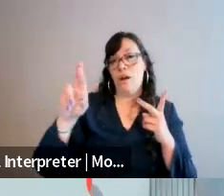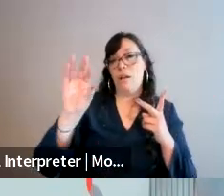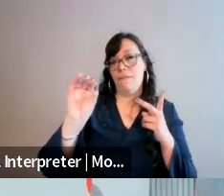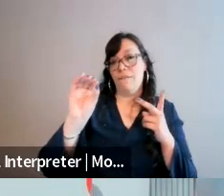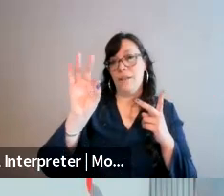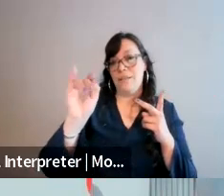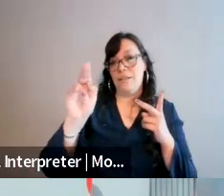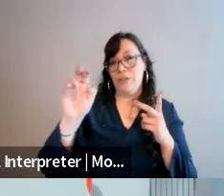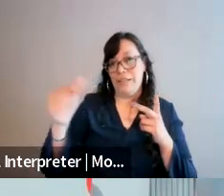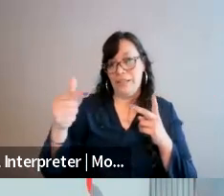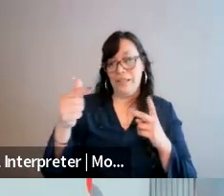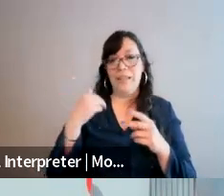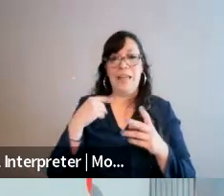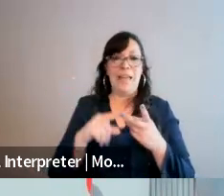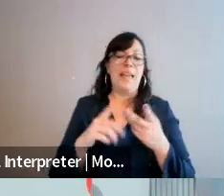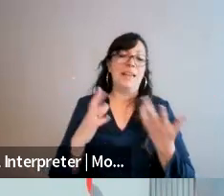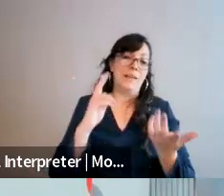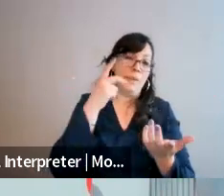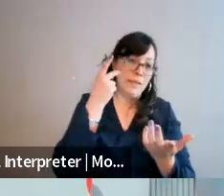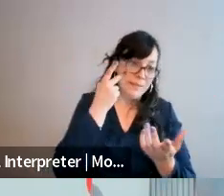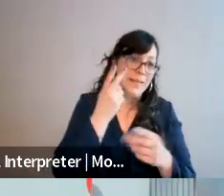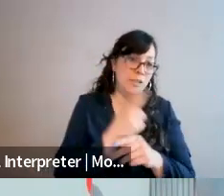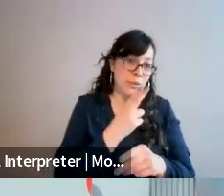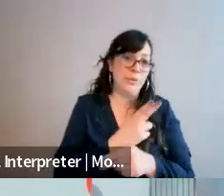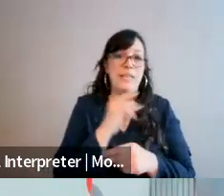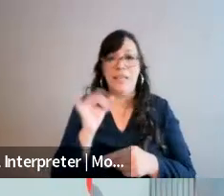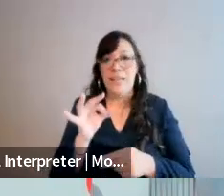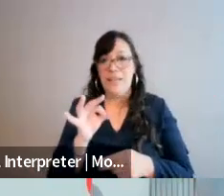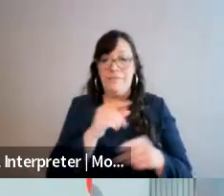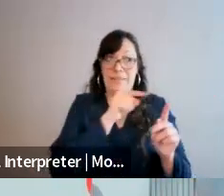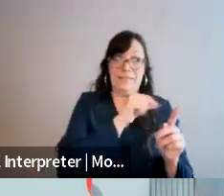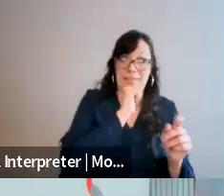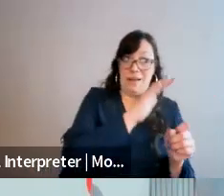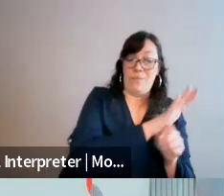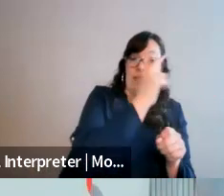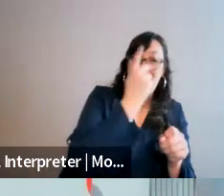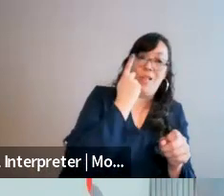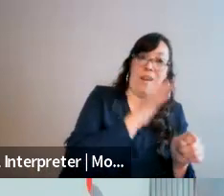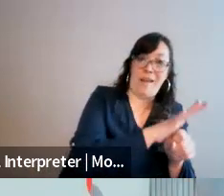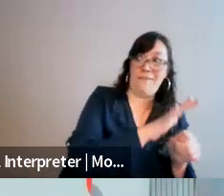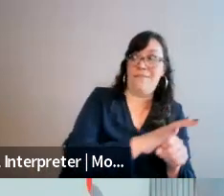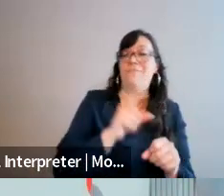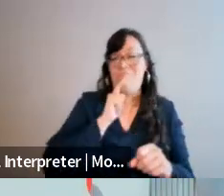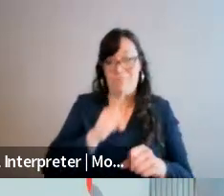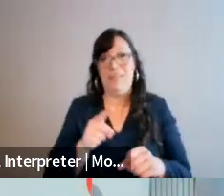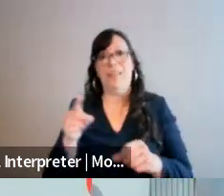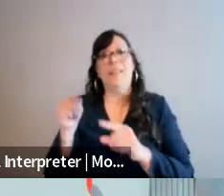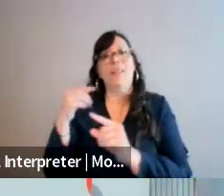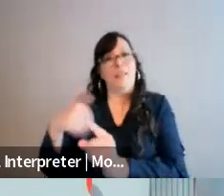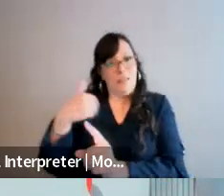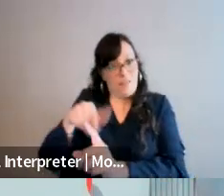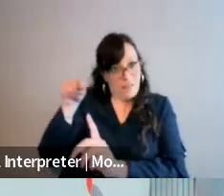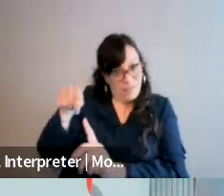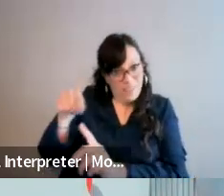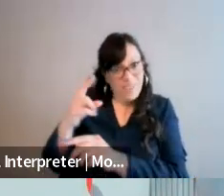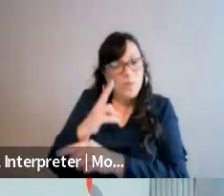And then extremely politicized uses. If these aren't political enough for you, I saw extensively used these